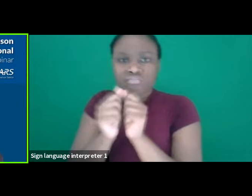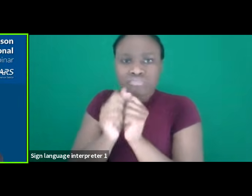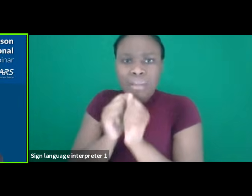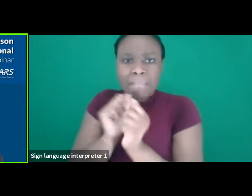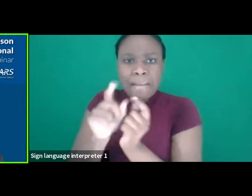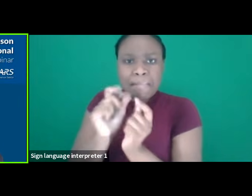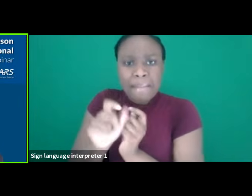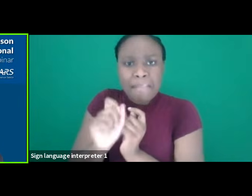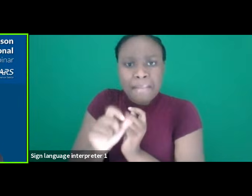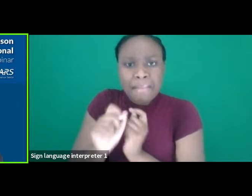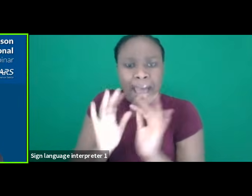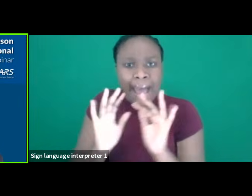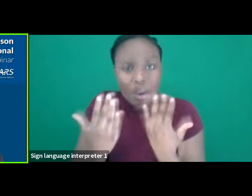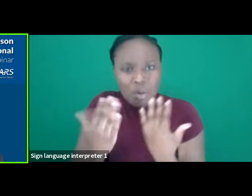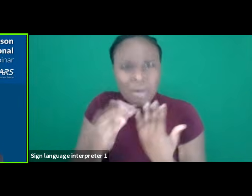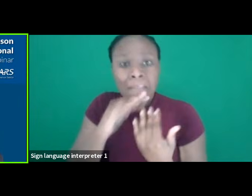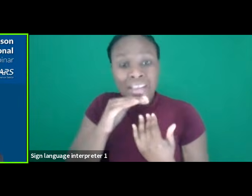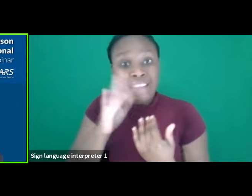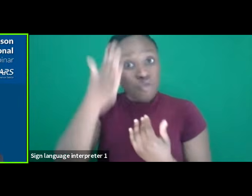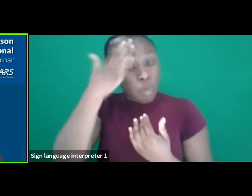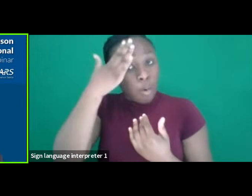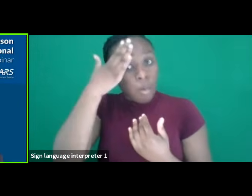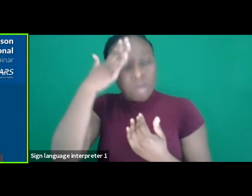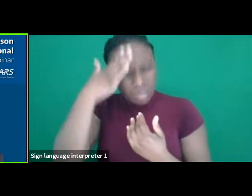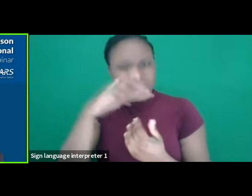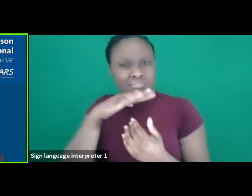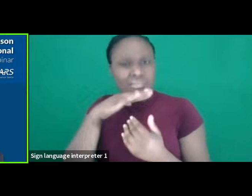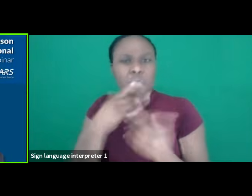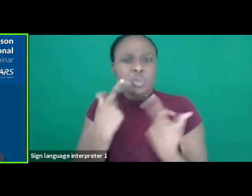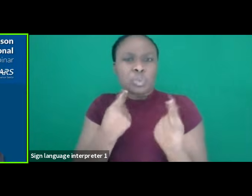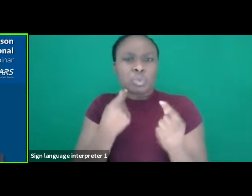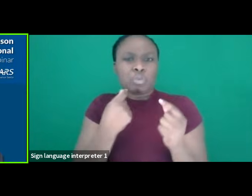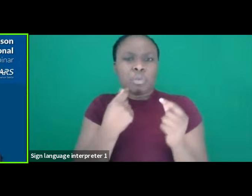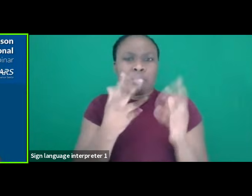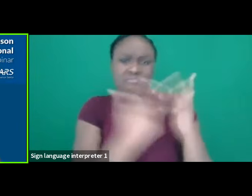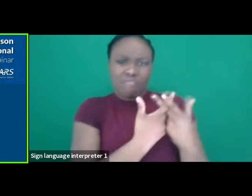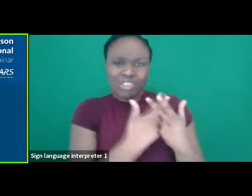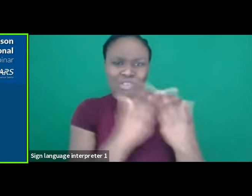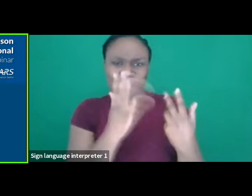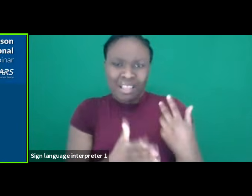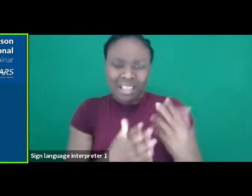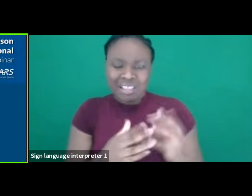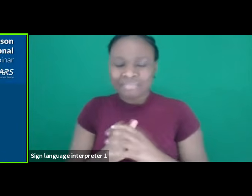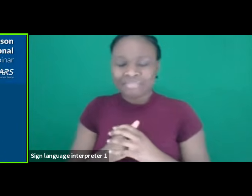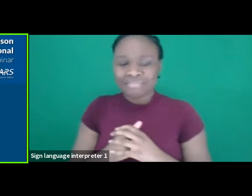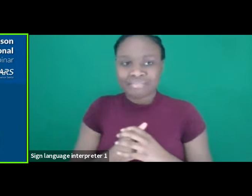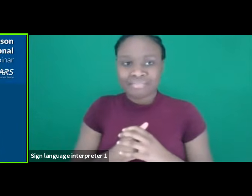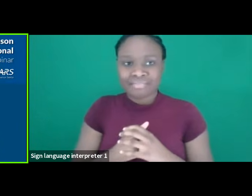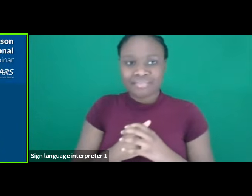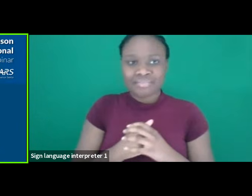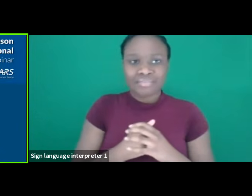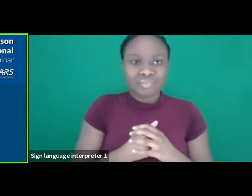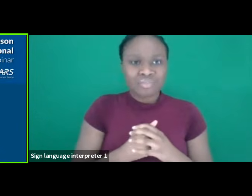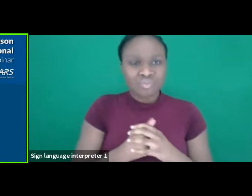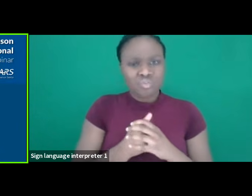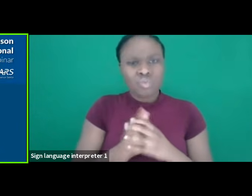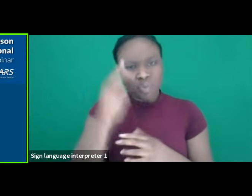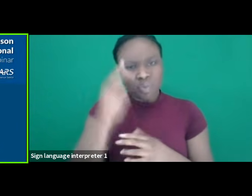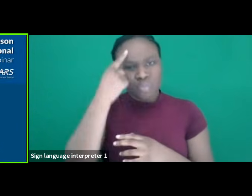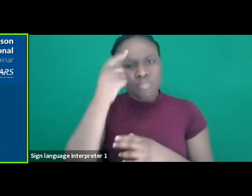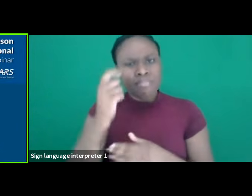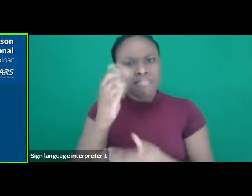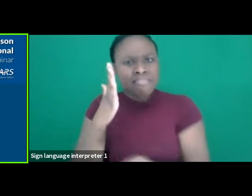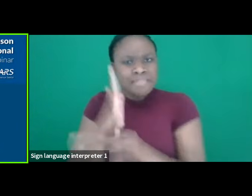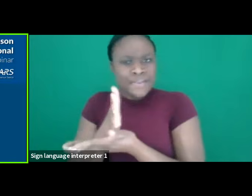will certainly comply. That those sets of beliefs are